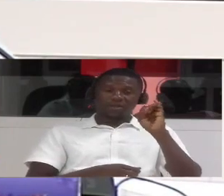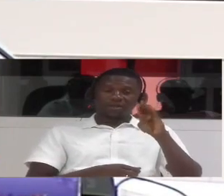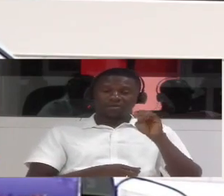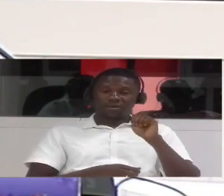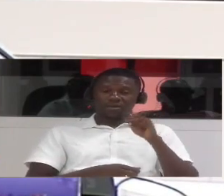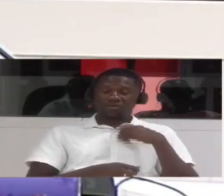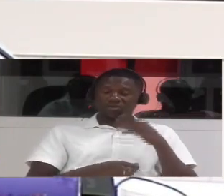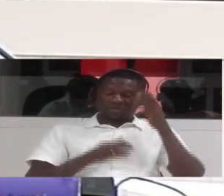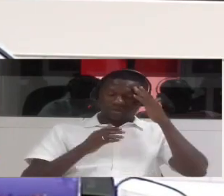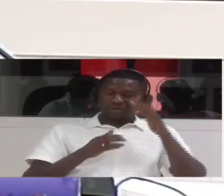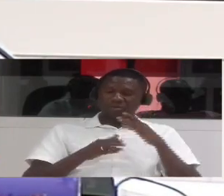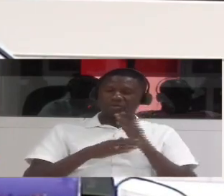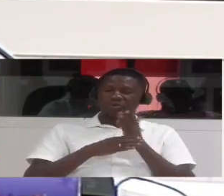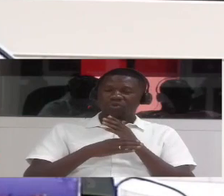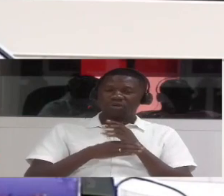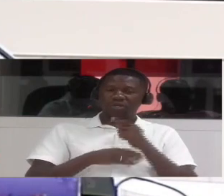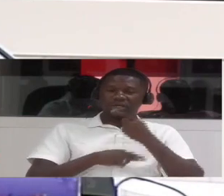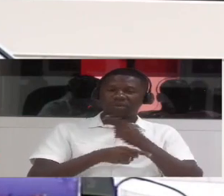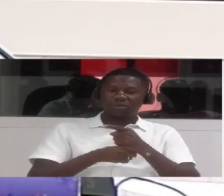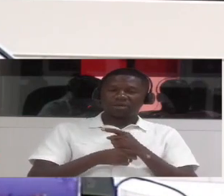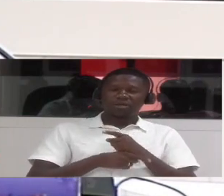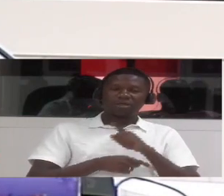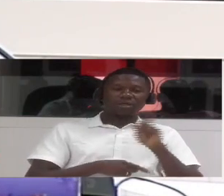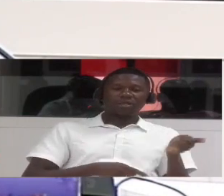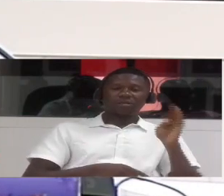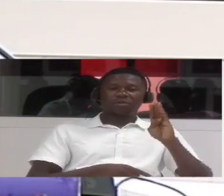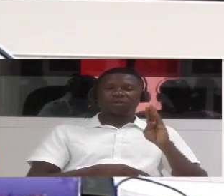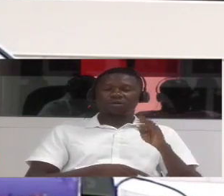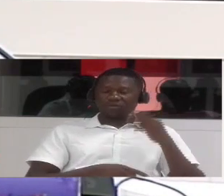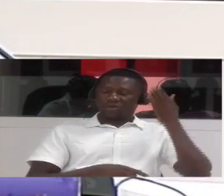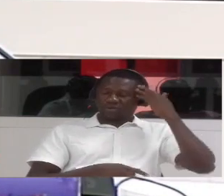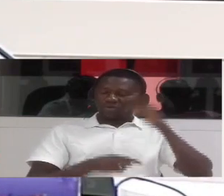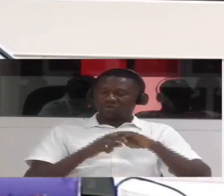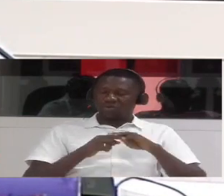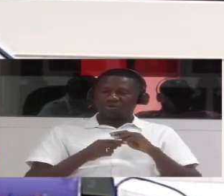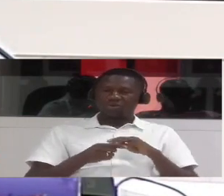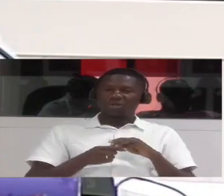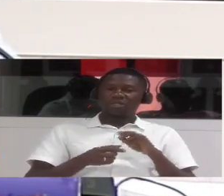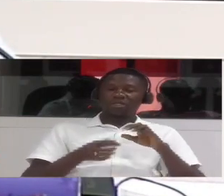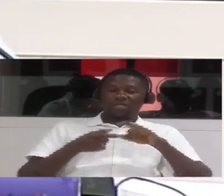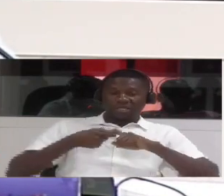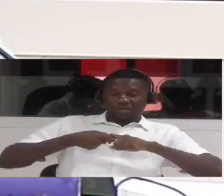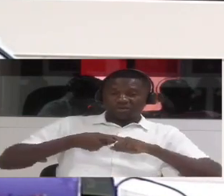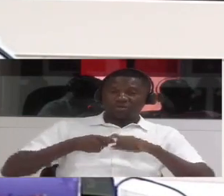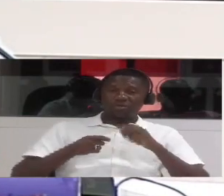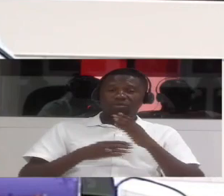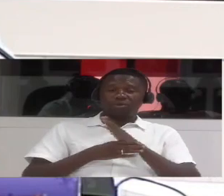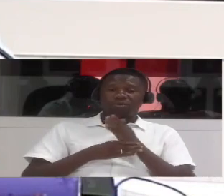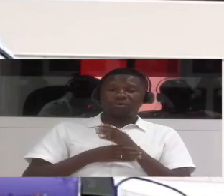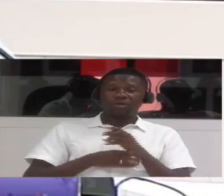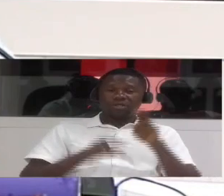Bissau, Guinea at the time. We know that the relationship between JAMMEH and Kumbayala, who was the president at the